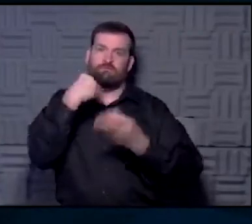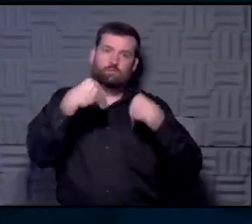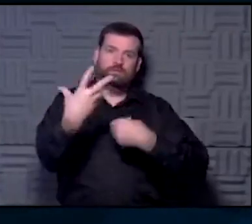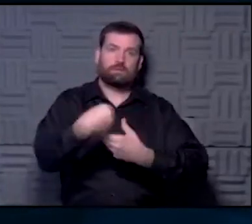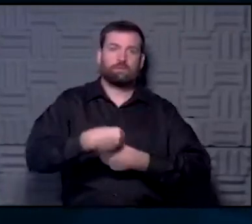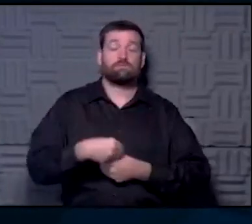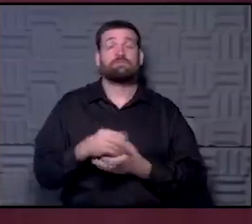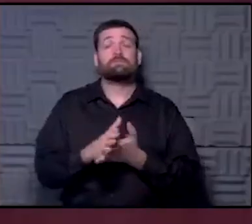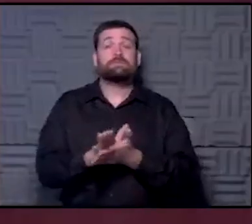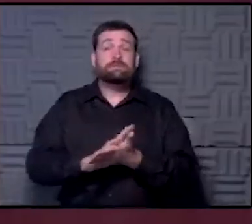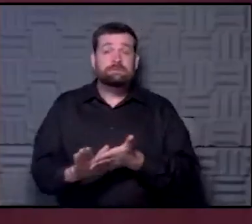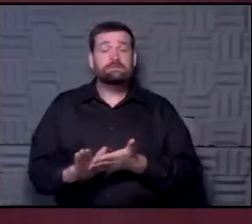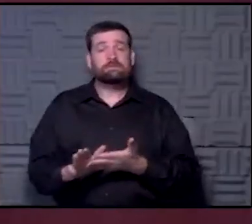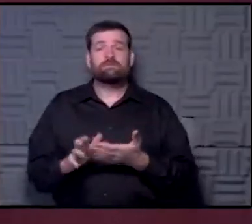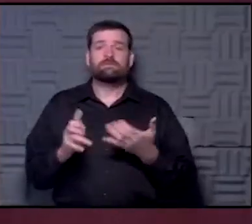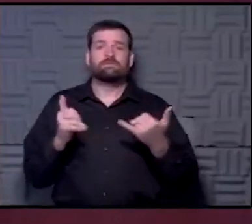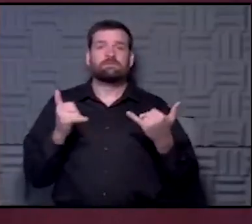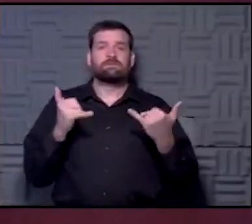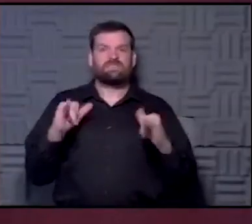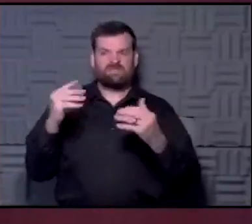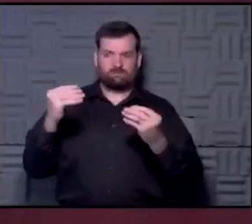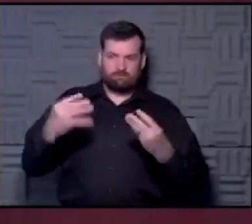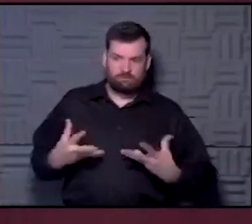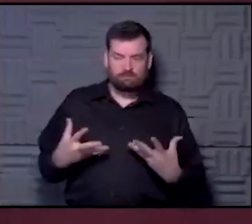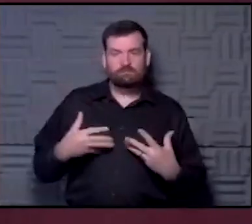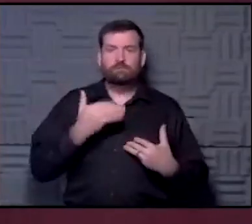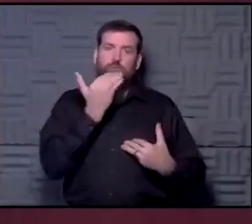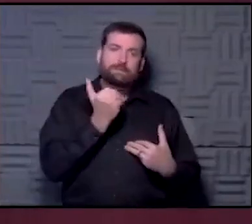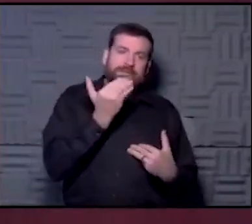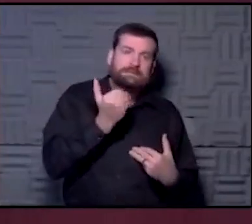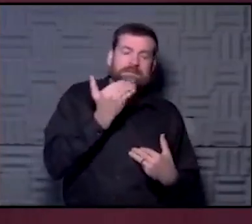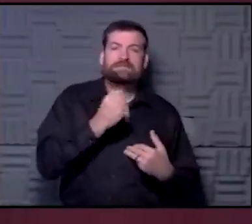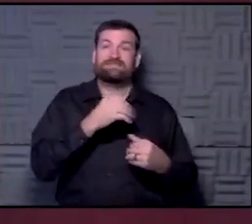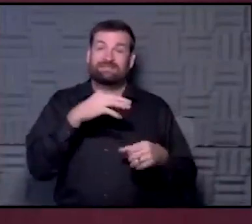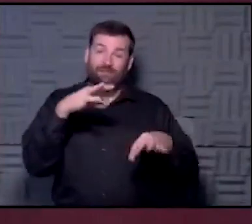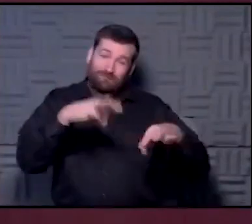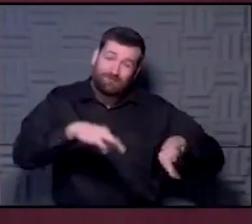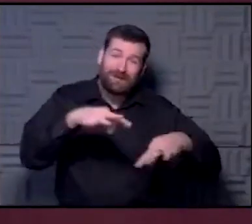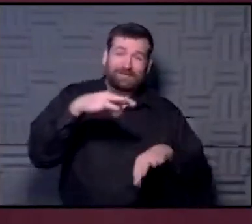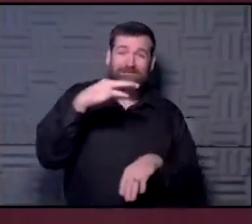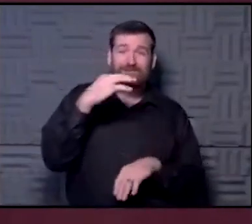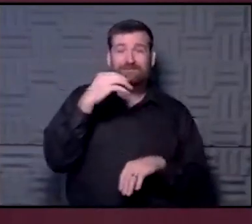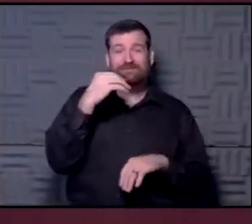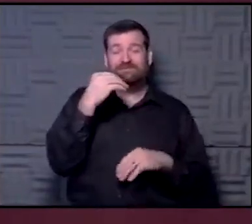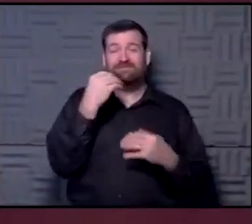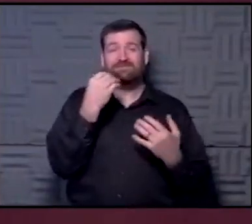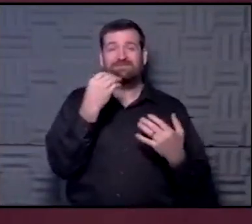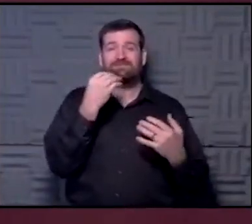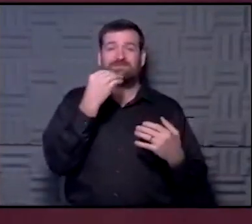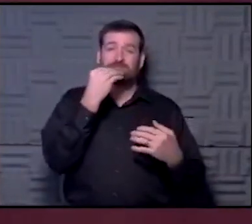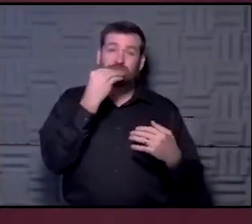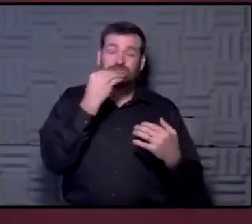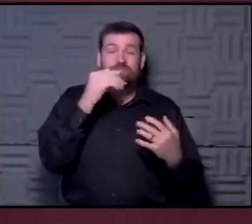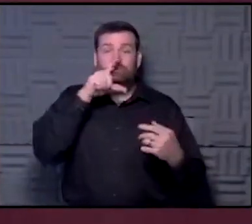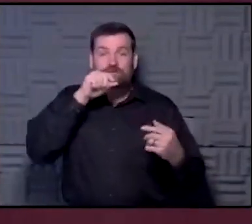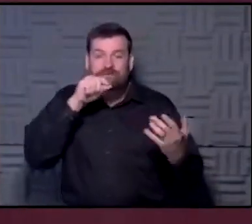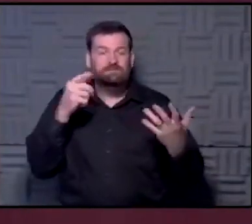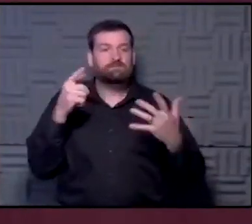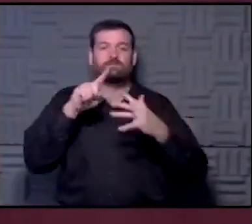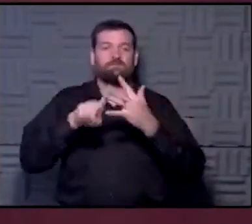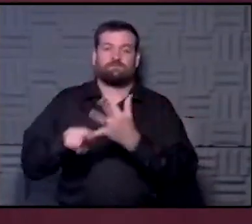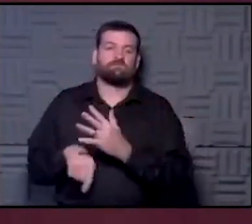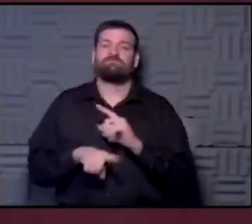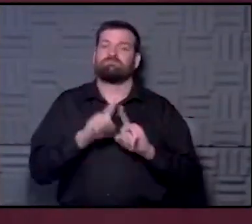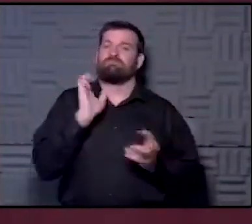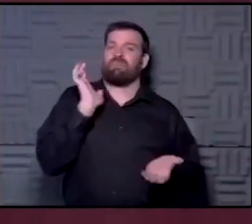nice is it still tells you, hey, sweets, indulgences, fried chicken need to be on the minimal side,